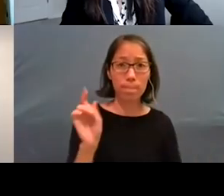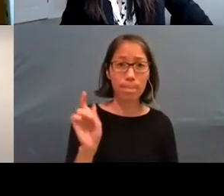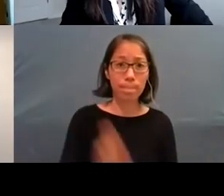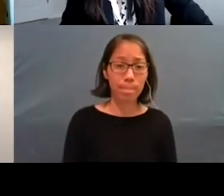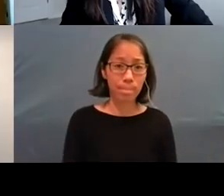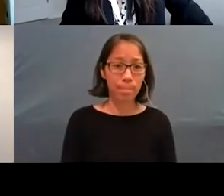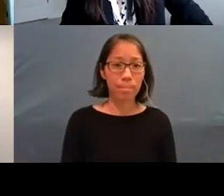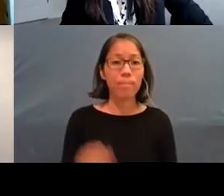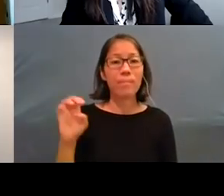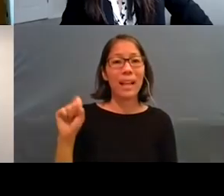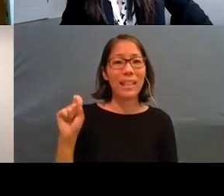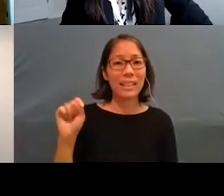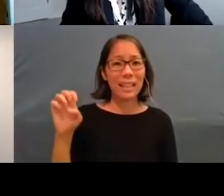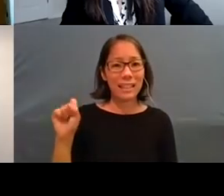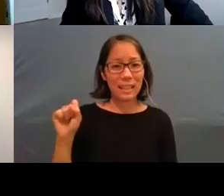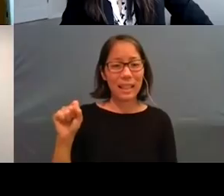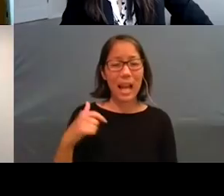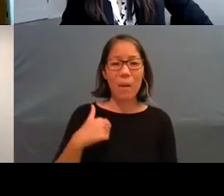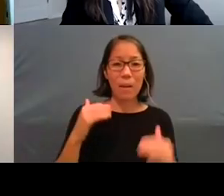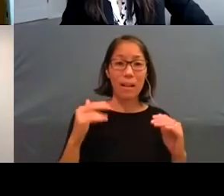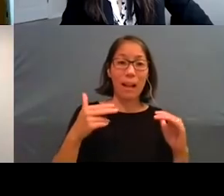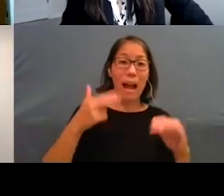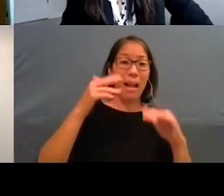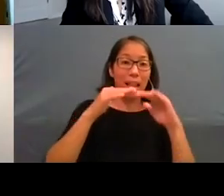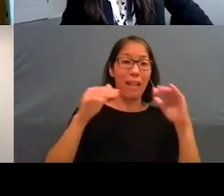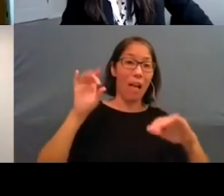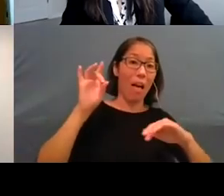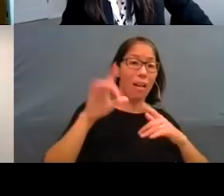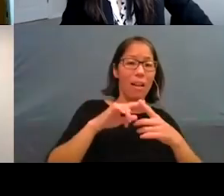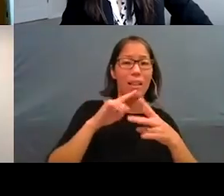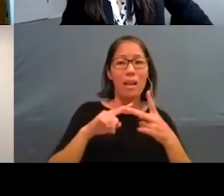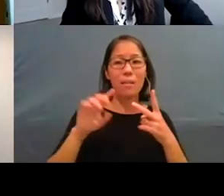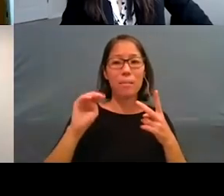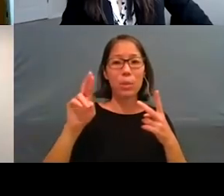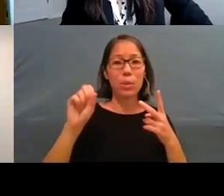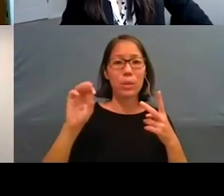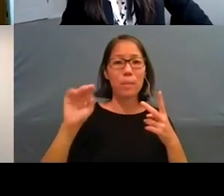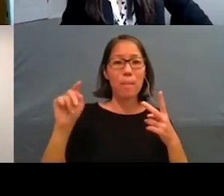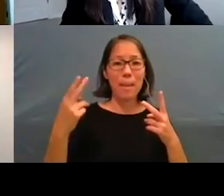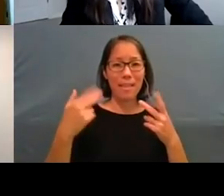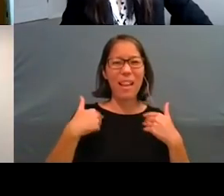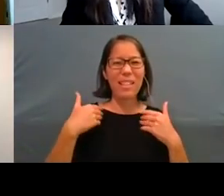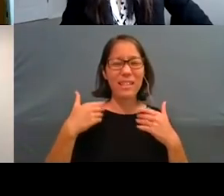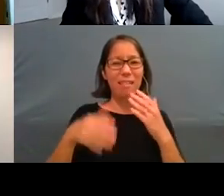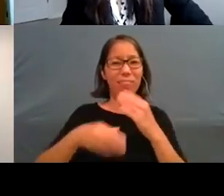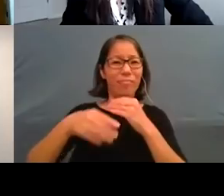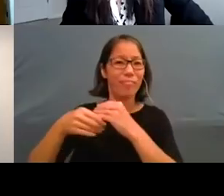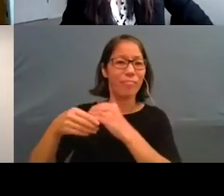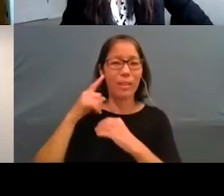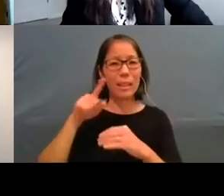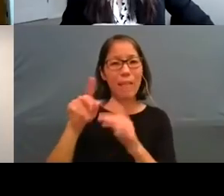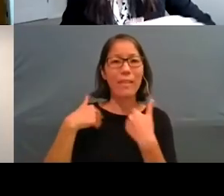Yeah, I'll take that one at a high level, and then Mr. Smith might want to add on because he has a team that's working on that. But we